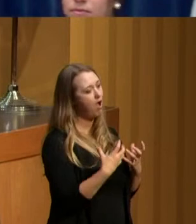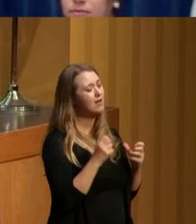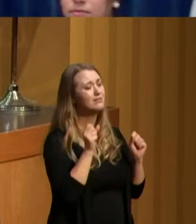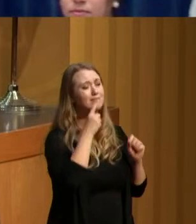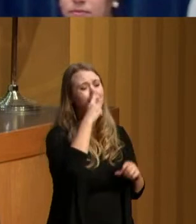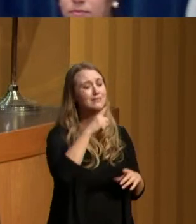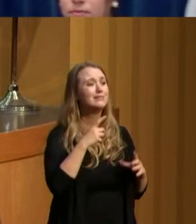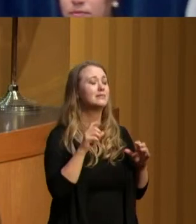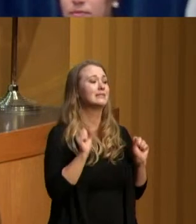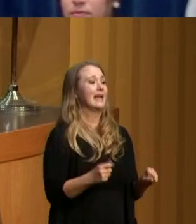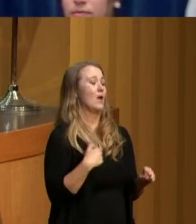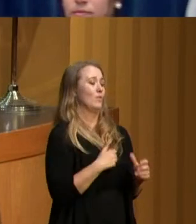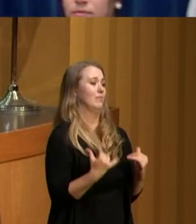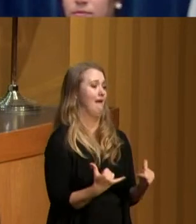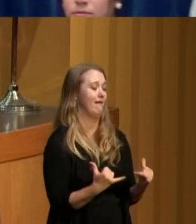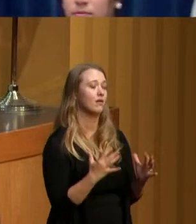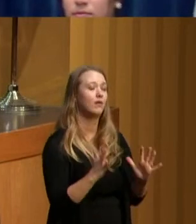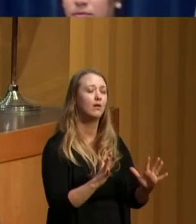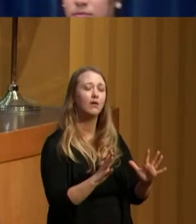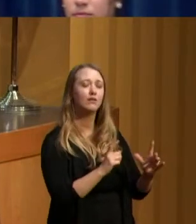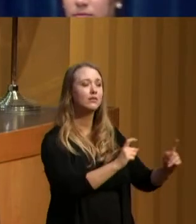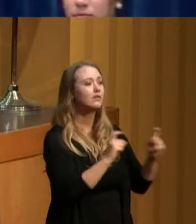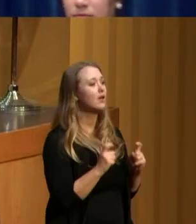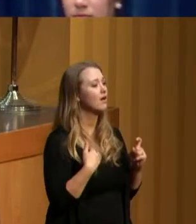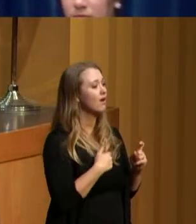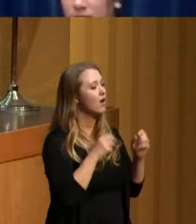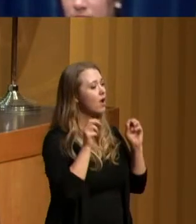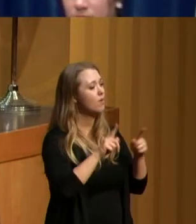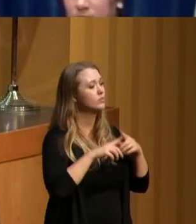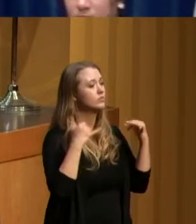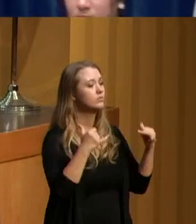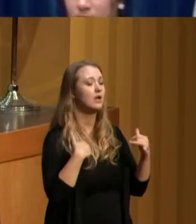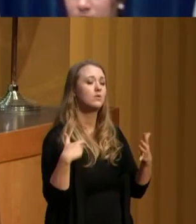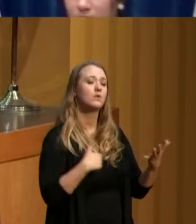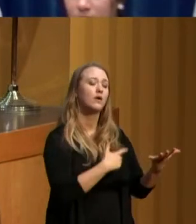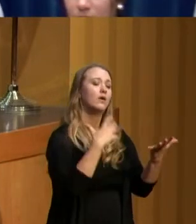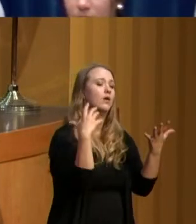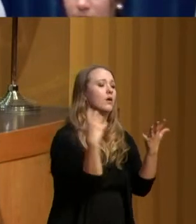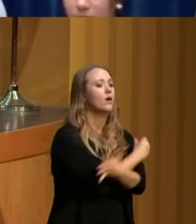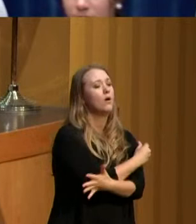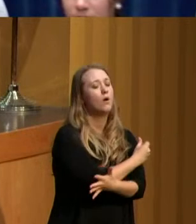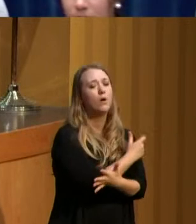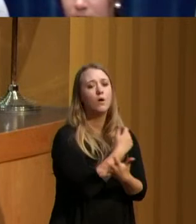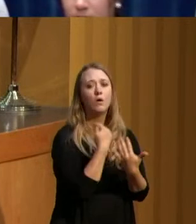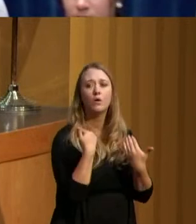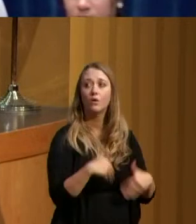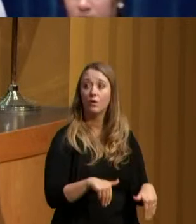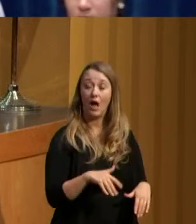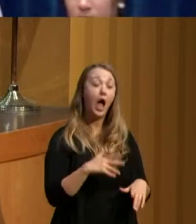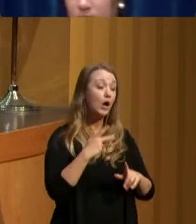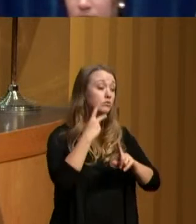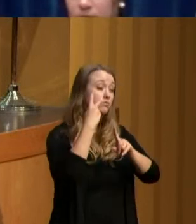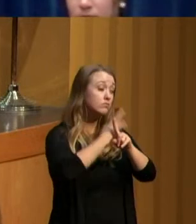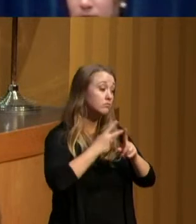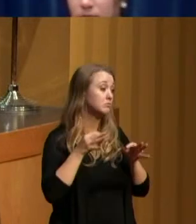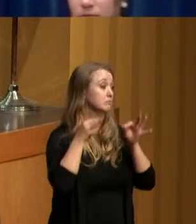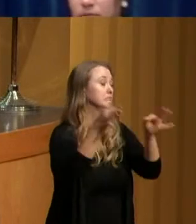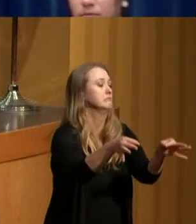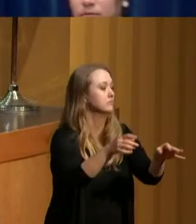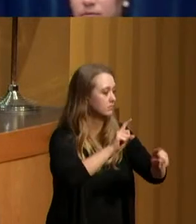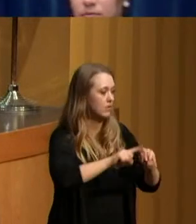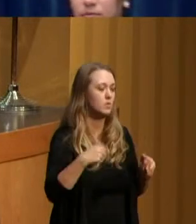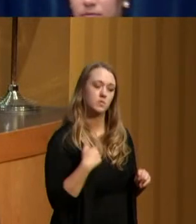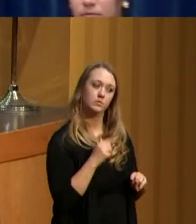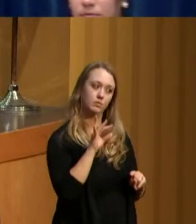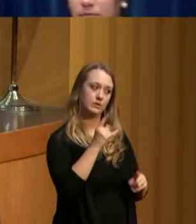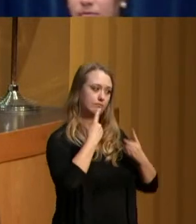play? So we are so thankful that we had the opportunity to play. And it was a couple months later, but we were able to achieve